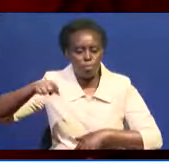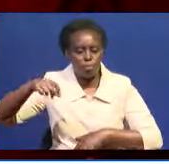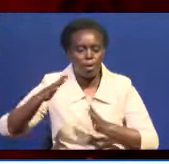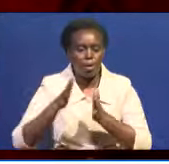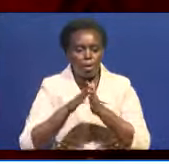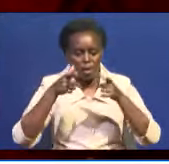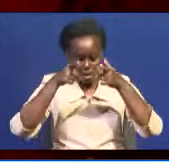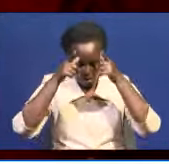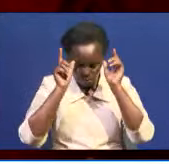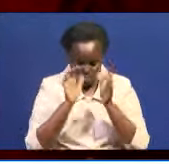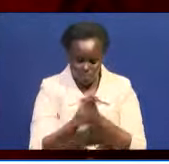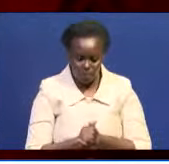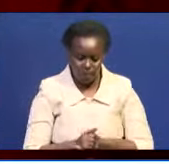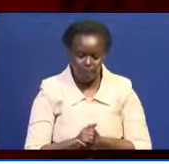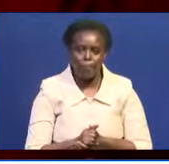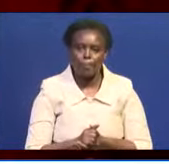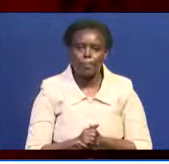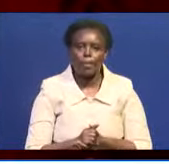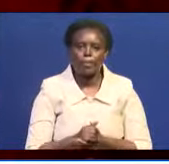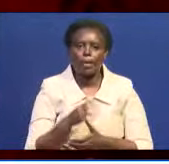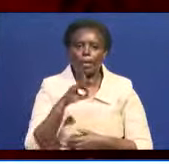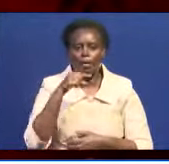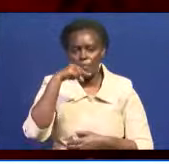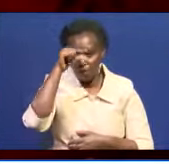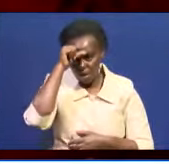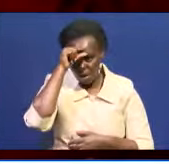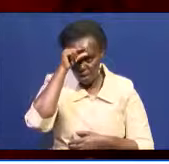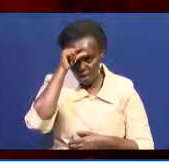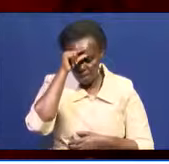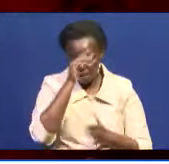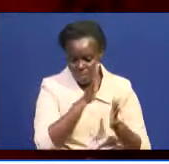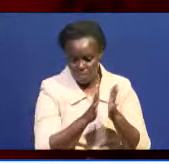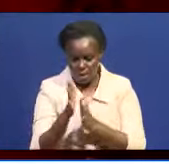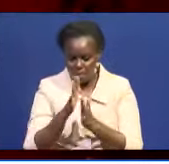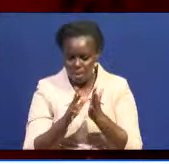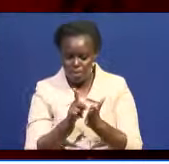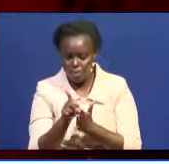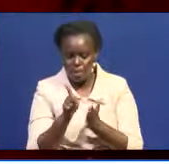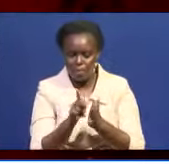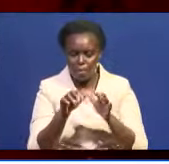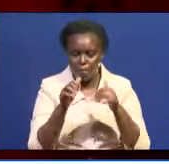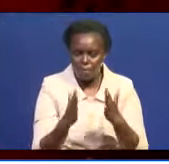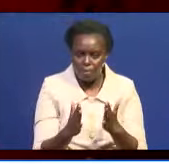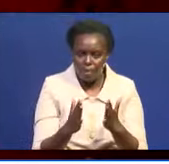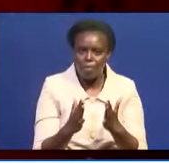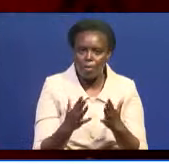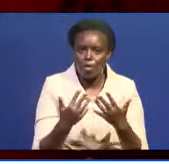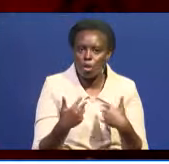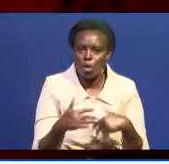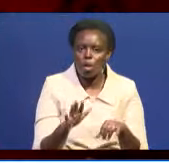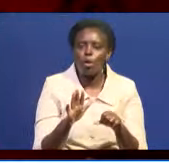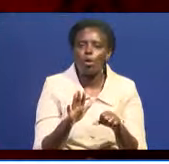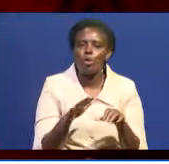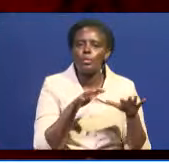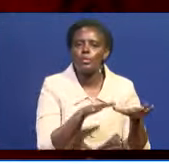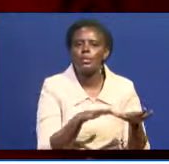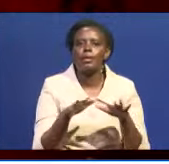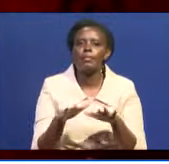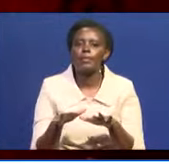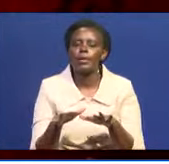and livestock. And whether the government has plans to compensate farmers for the losses